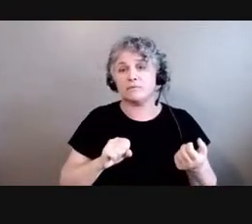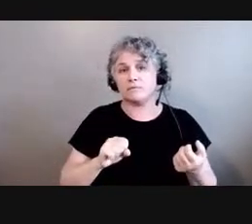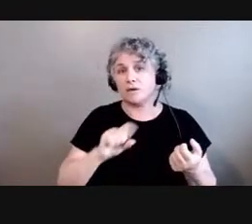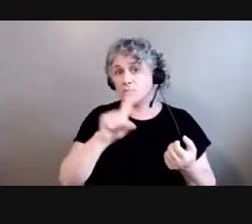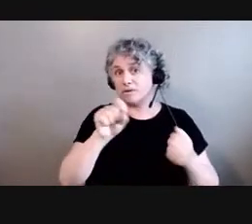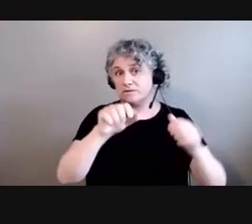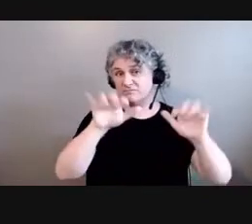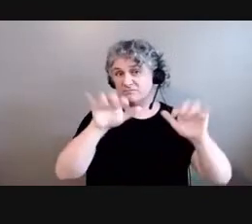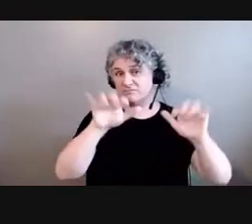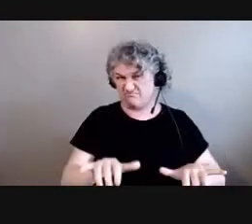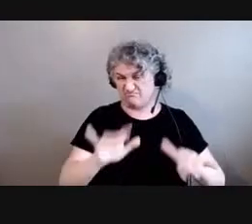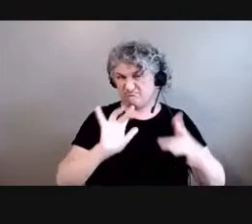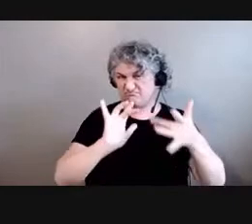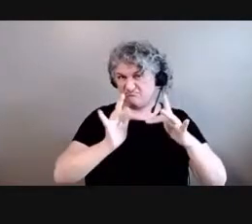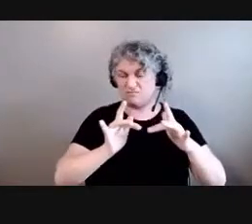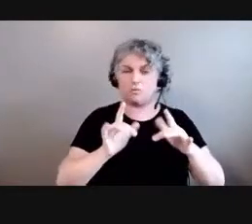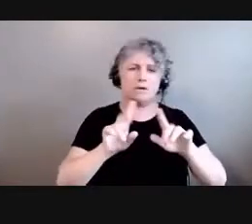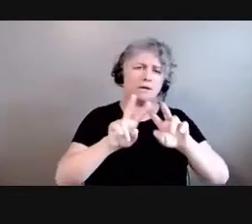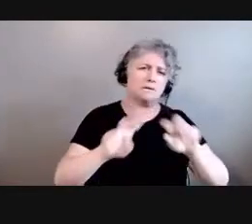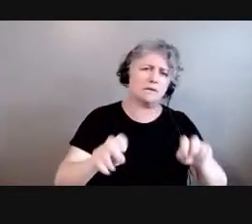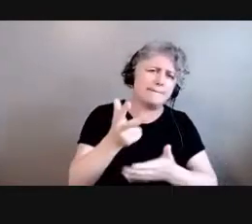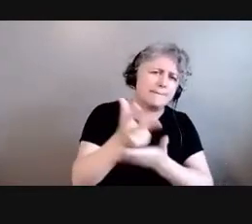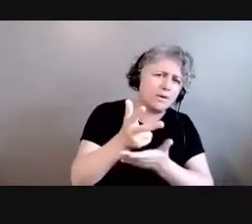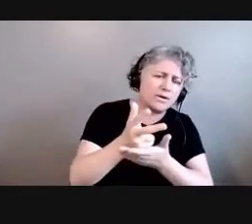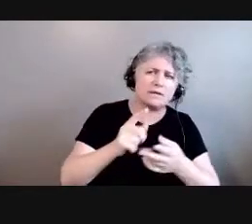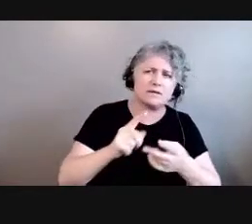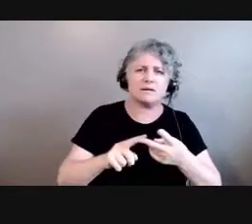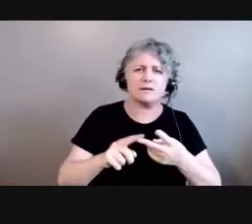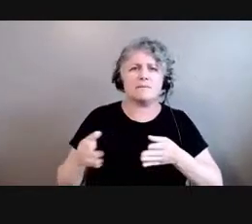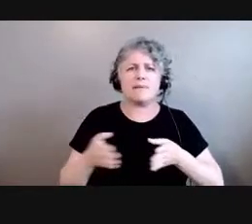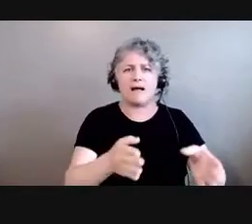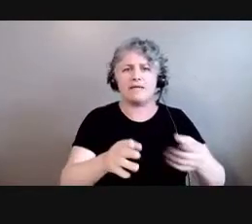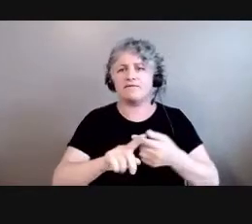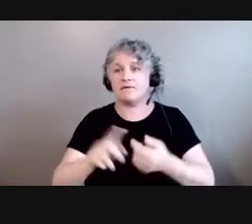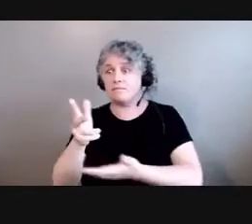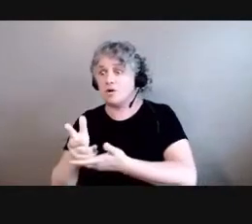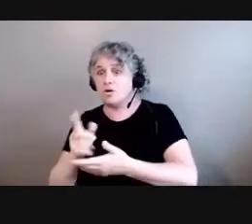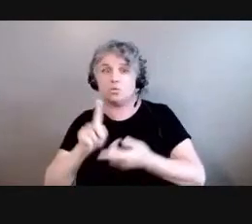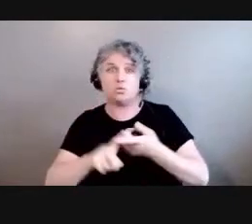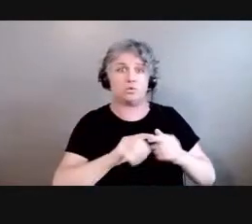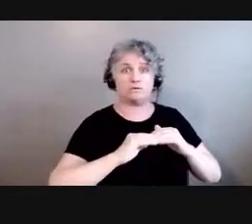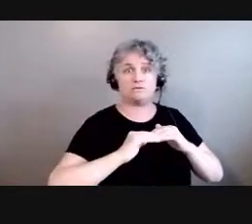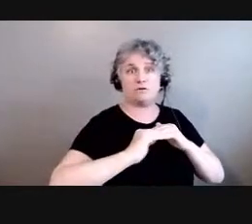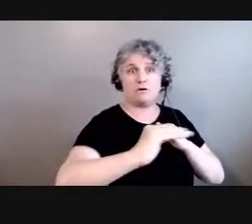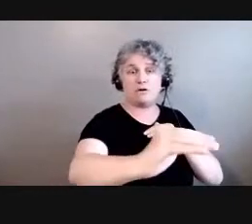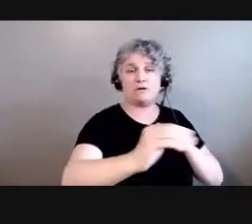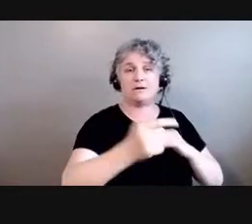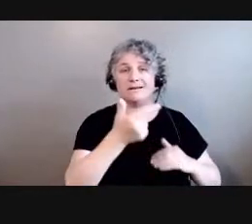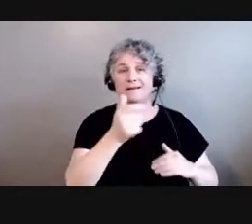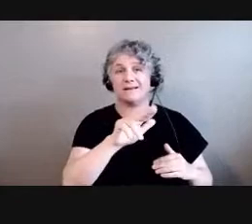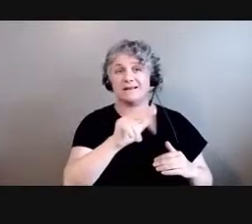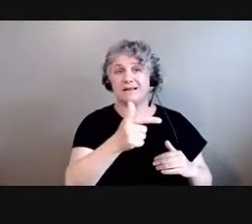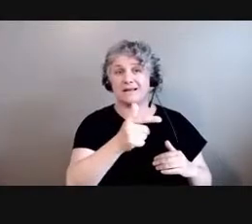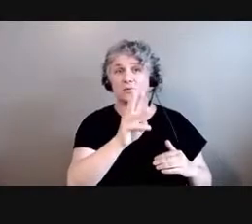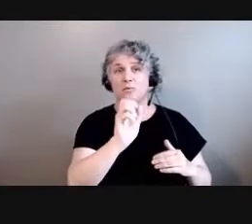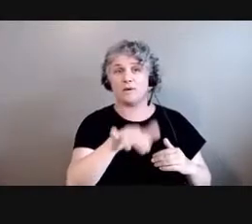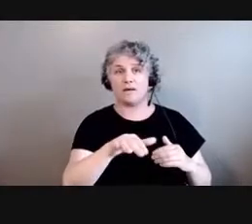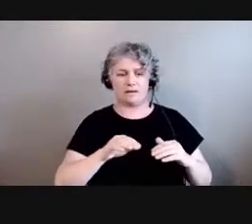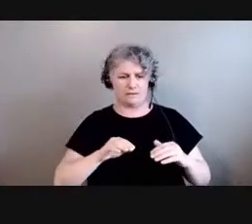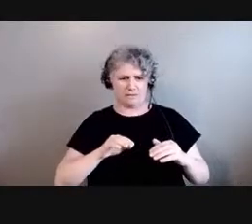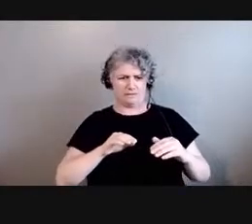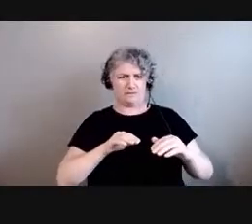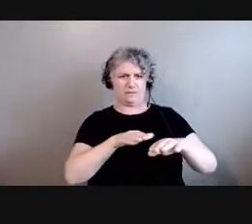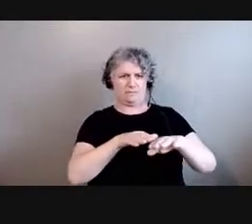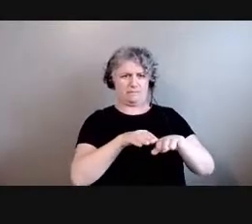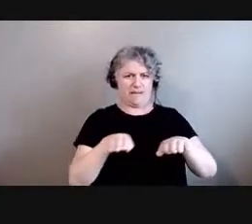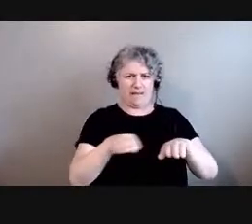questionnaire will assess things like parking, path from parking area to dock, gangway, which is the walkway that joins the path to the dock, and the dock